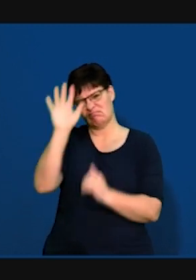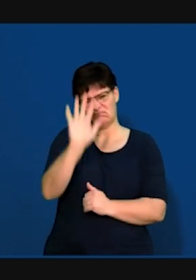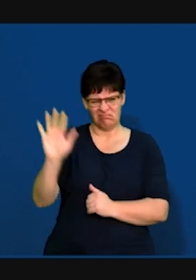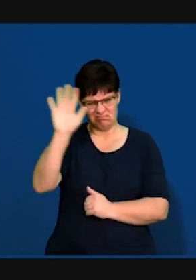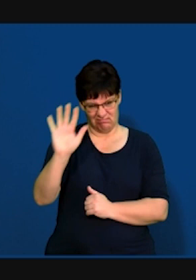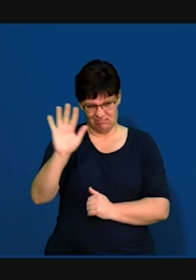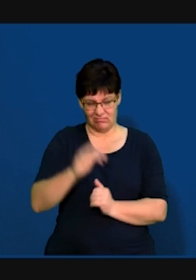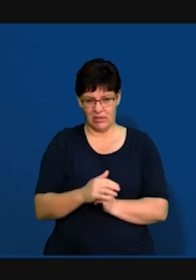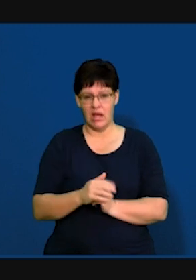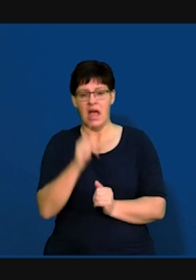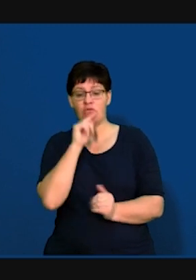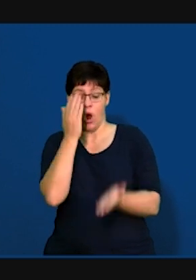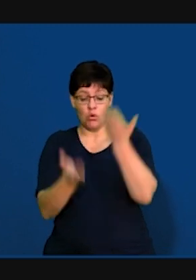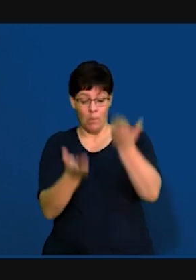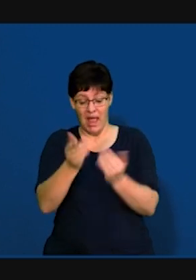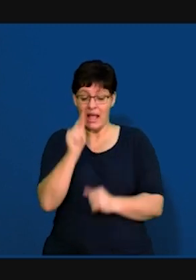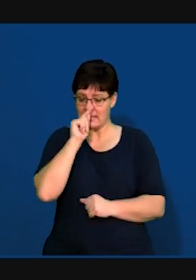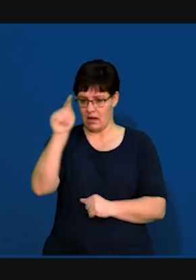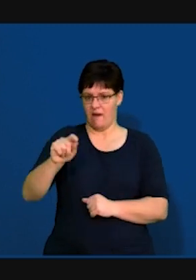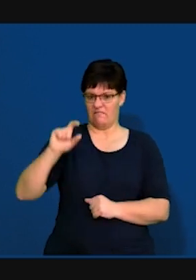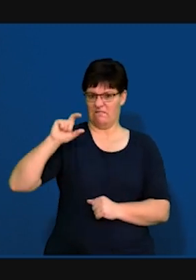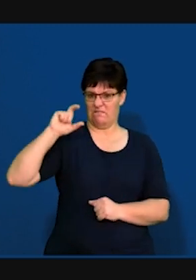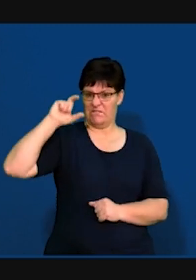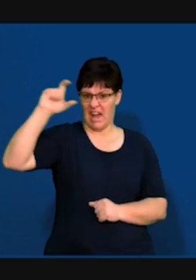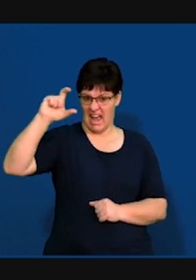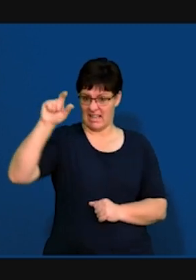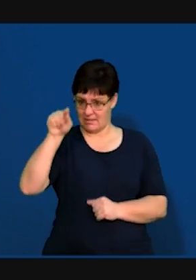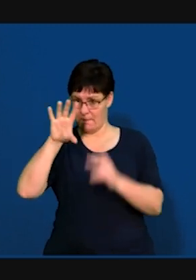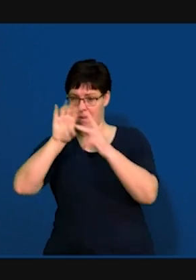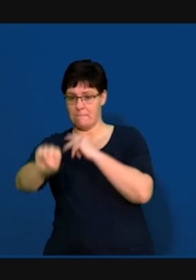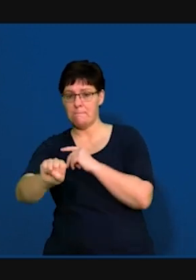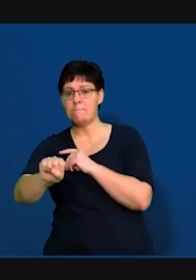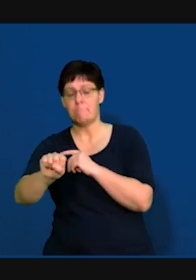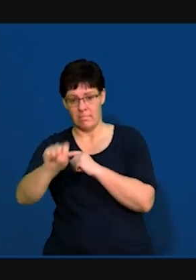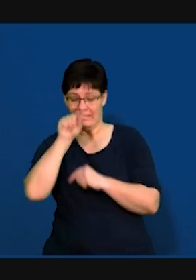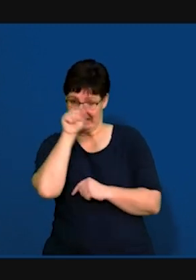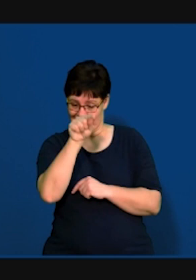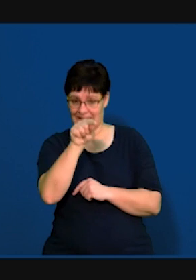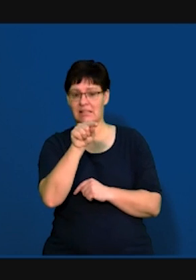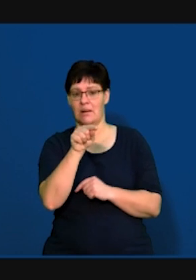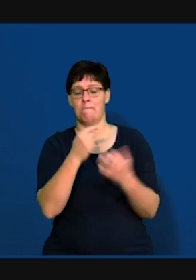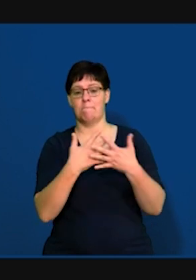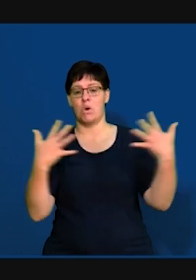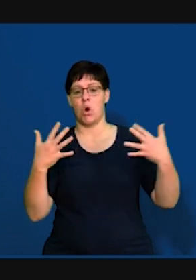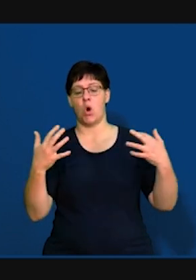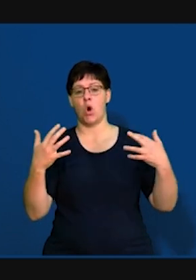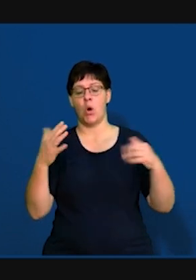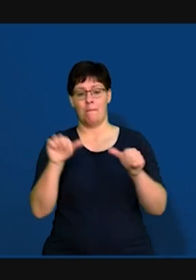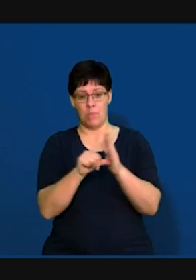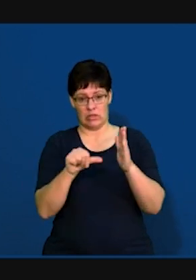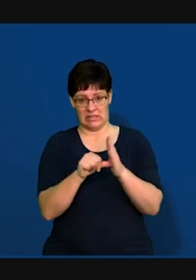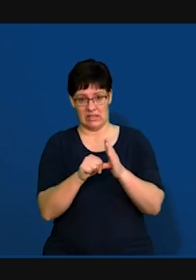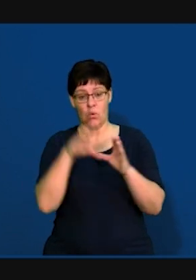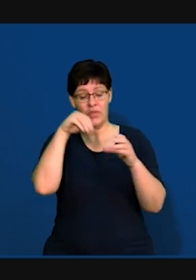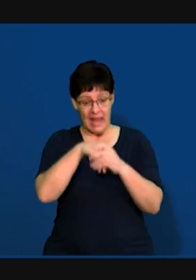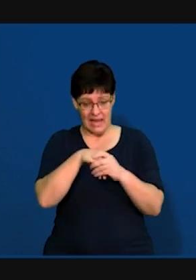Now, if by comparison, you immediately pick that up to say, okay, mechanics actually carries the greatest weight in the